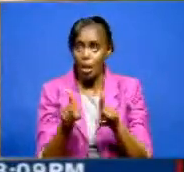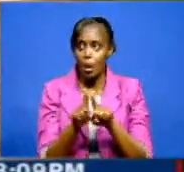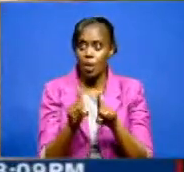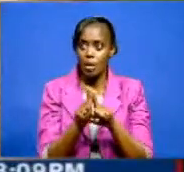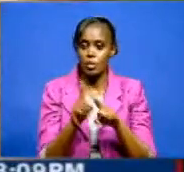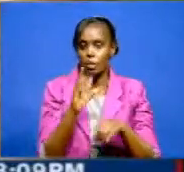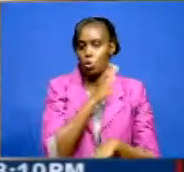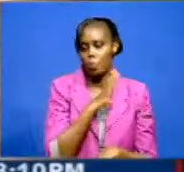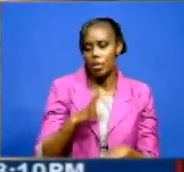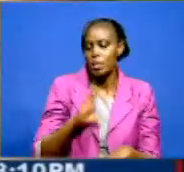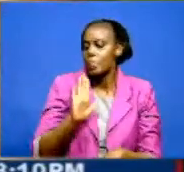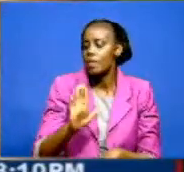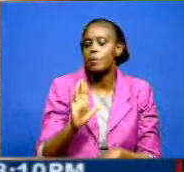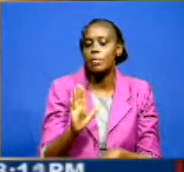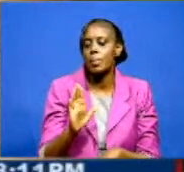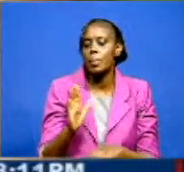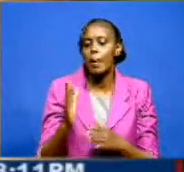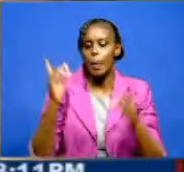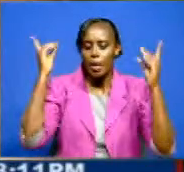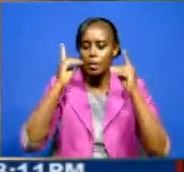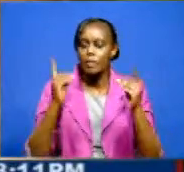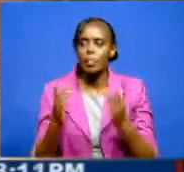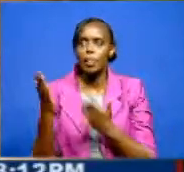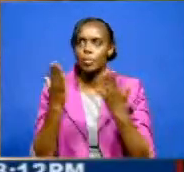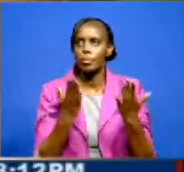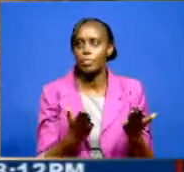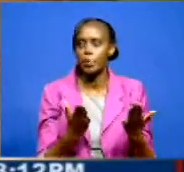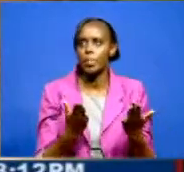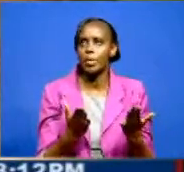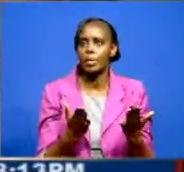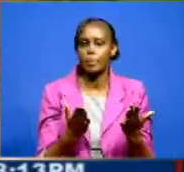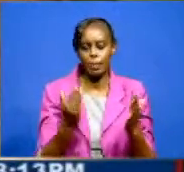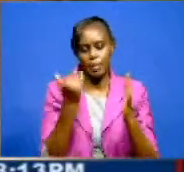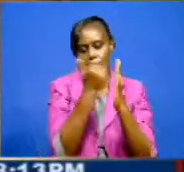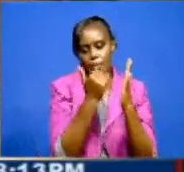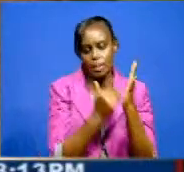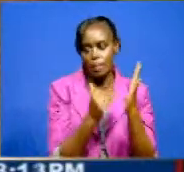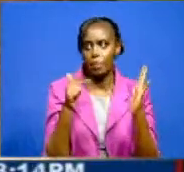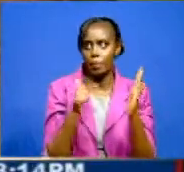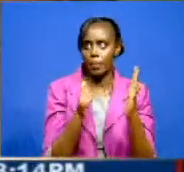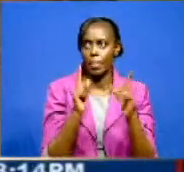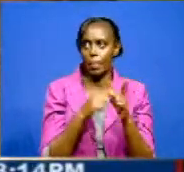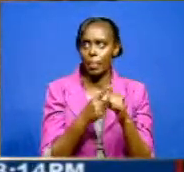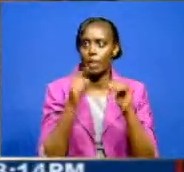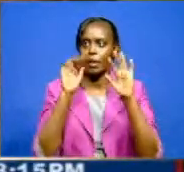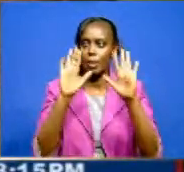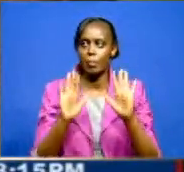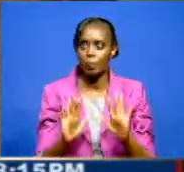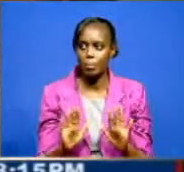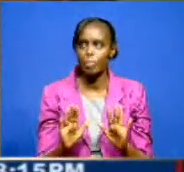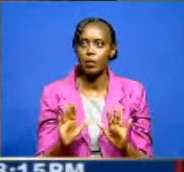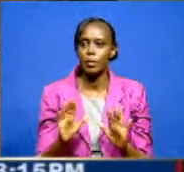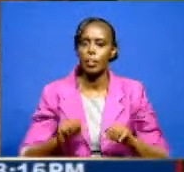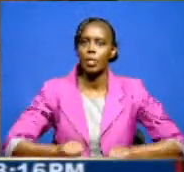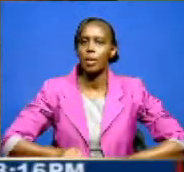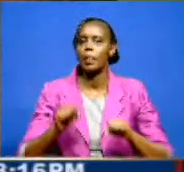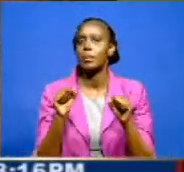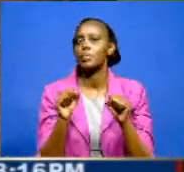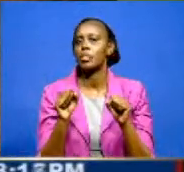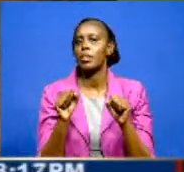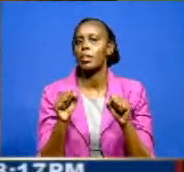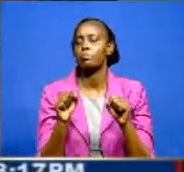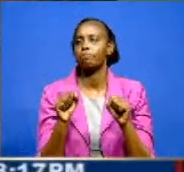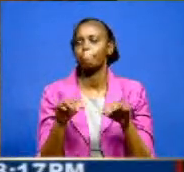the committee is trying to bring this statement, then it is important, Mr. Chairman, own your